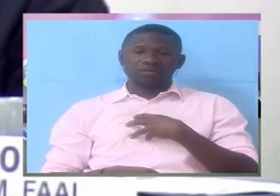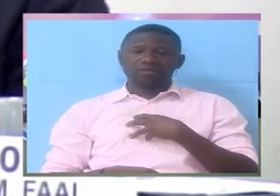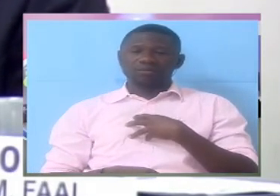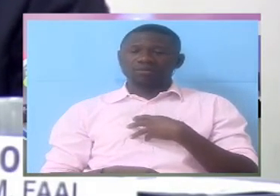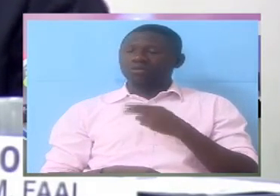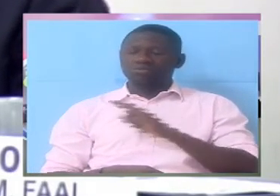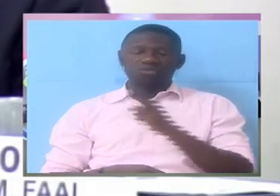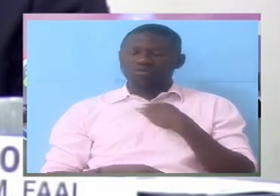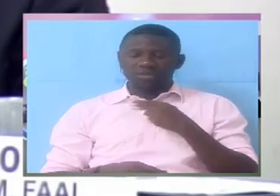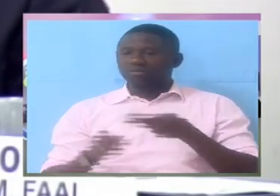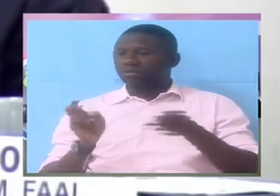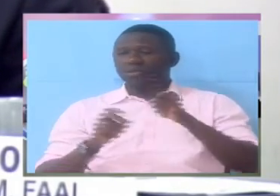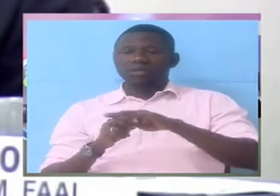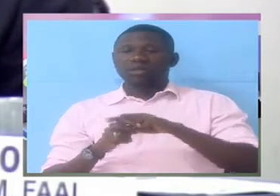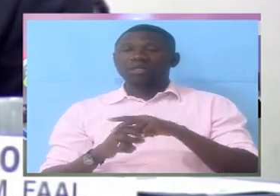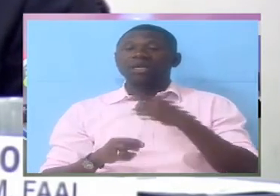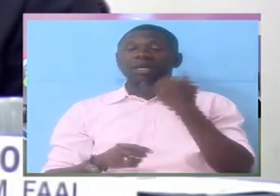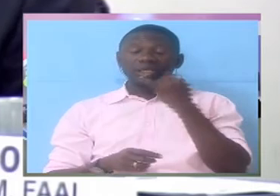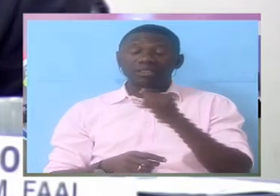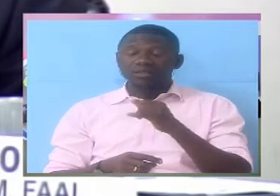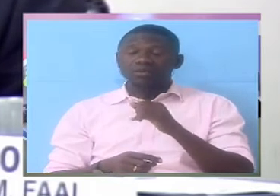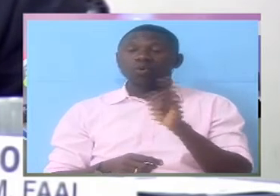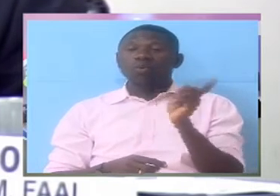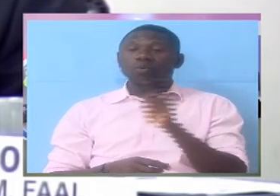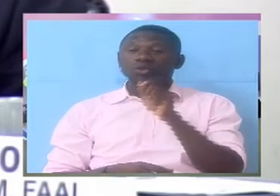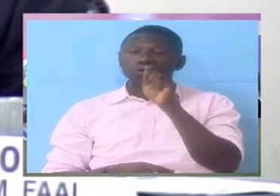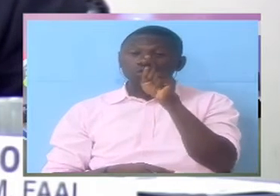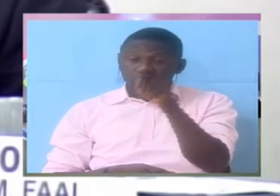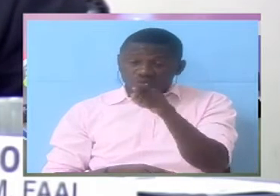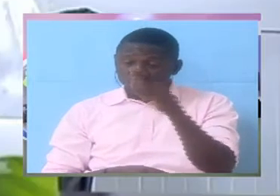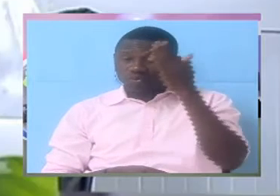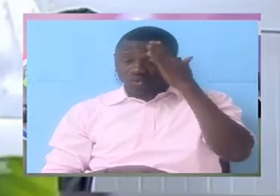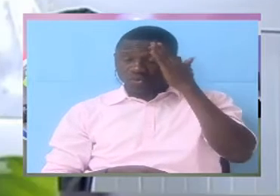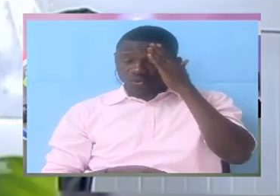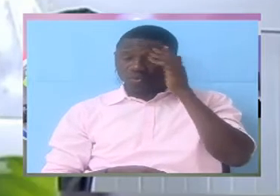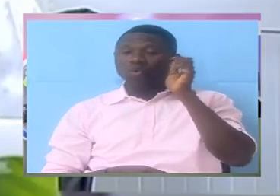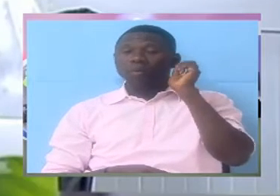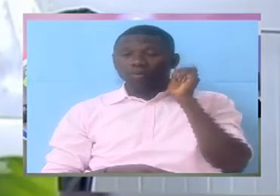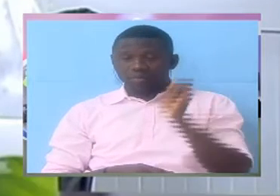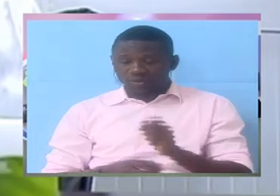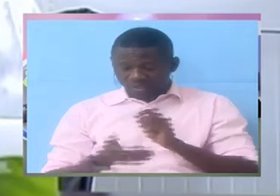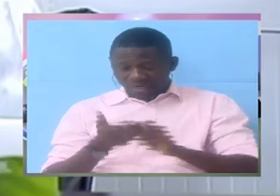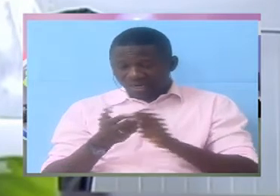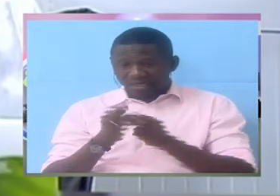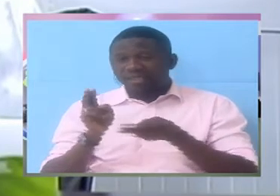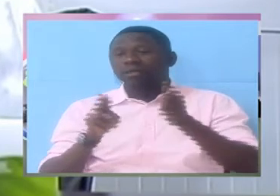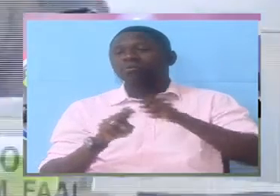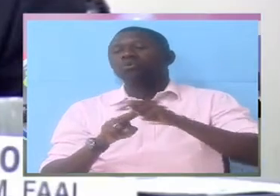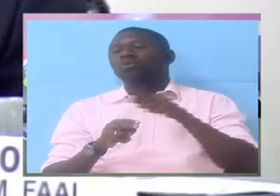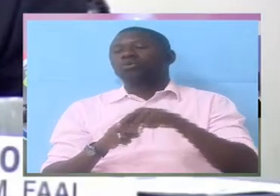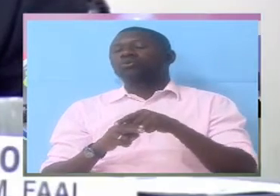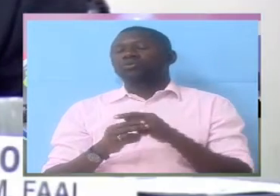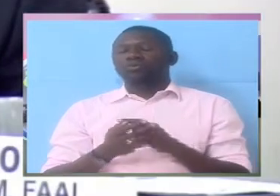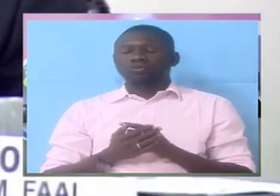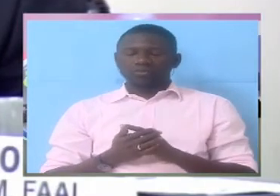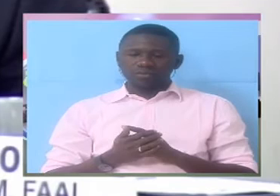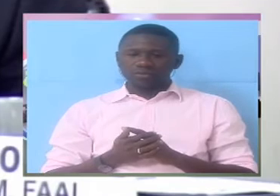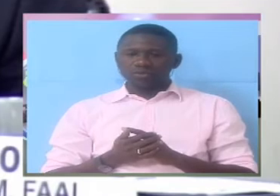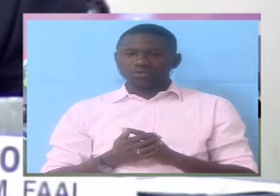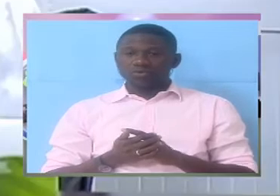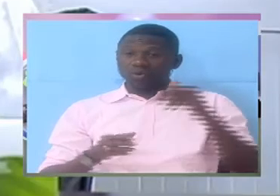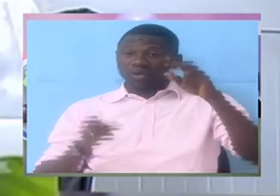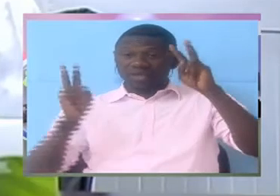in the record. It is what you know which should be on the record. Yeah. Was Yaya Jammeh involved in this